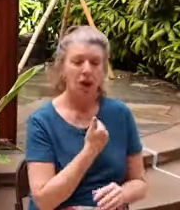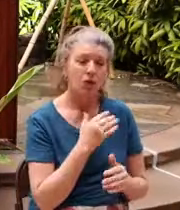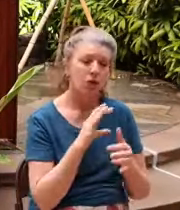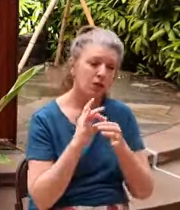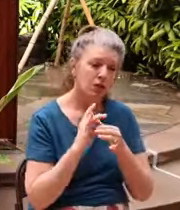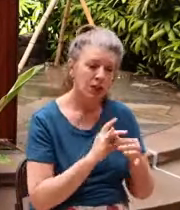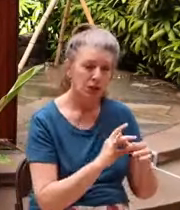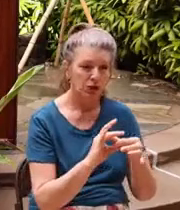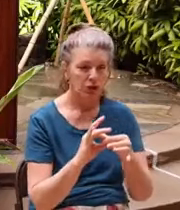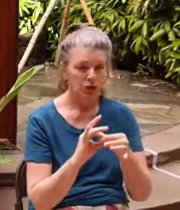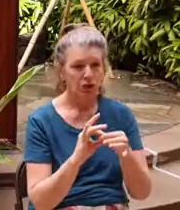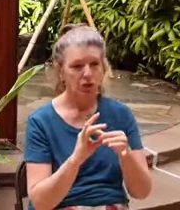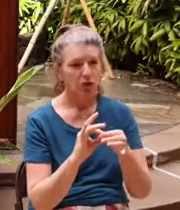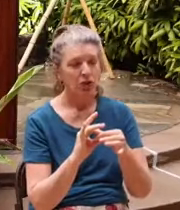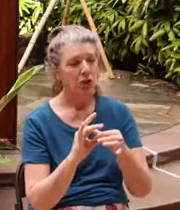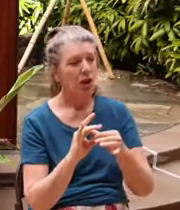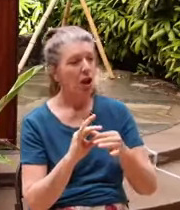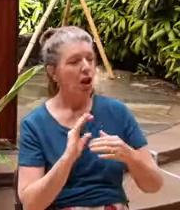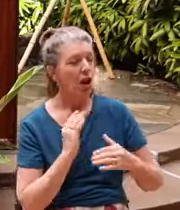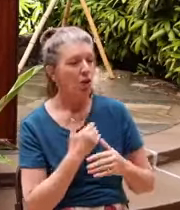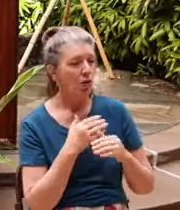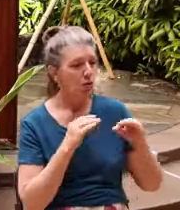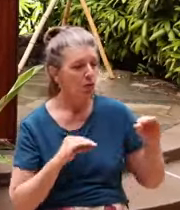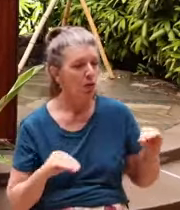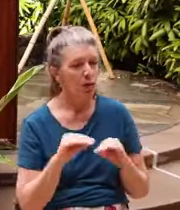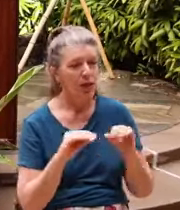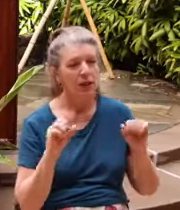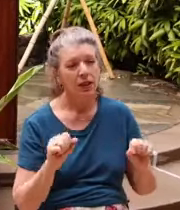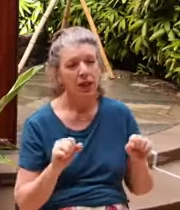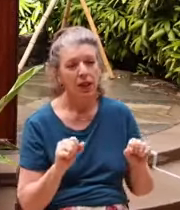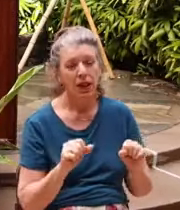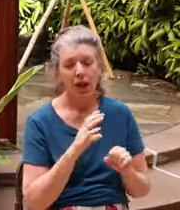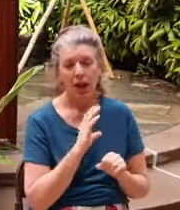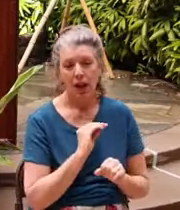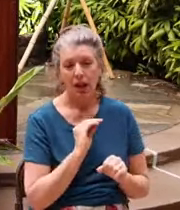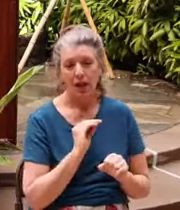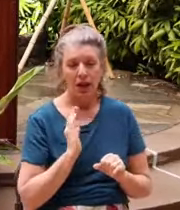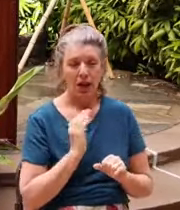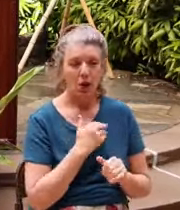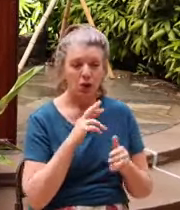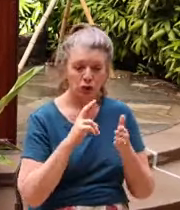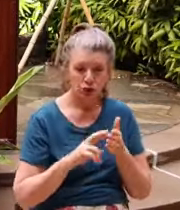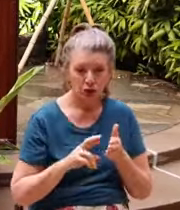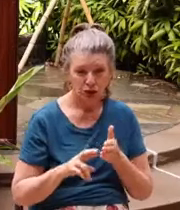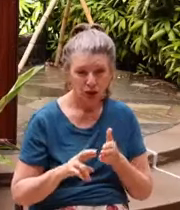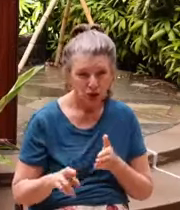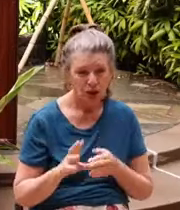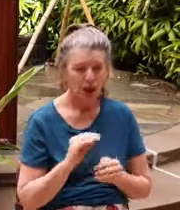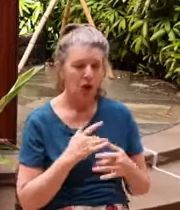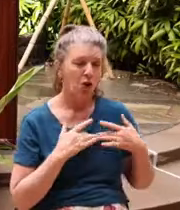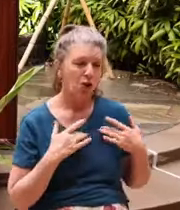connections, our mobility, our resources, our